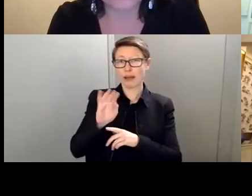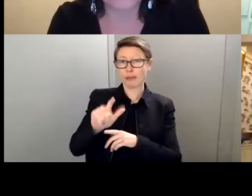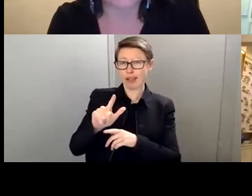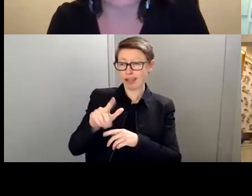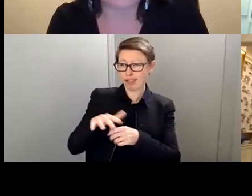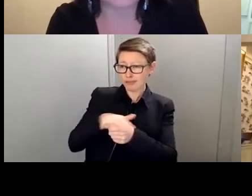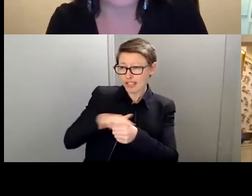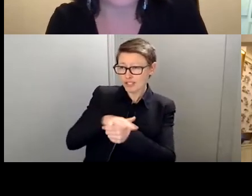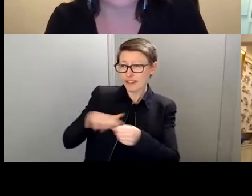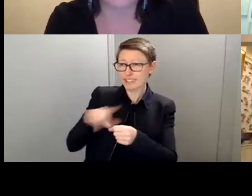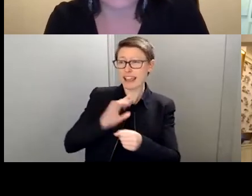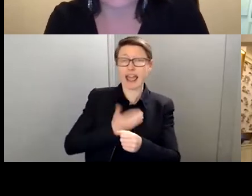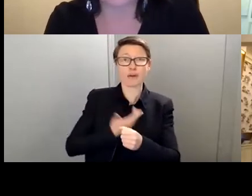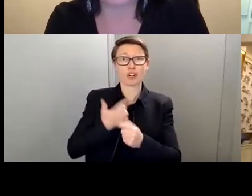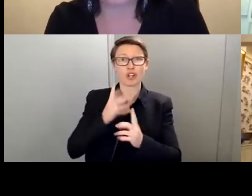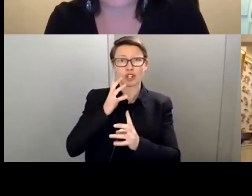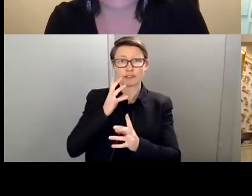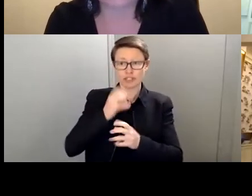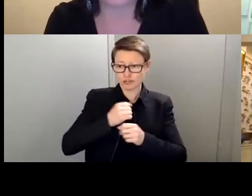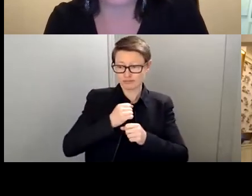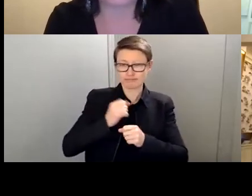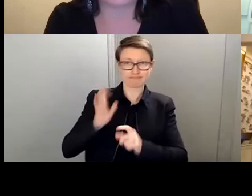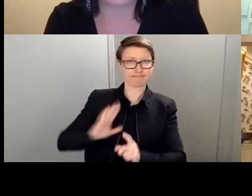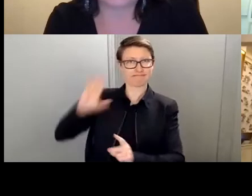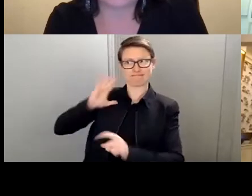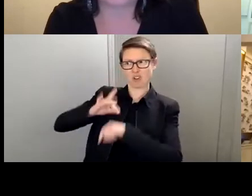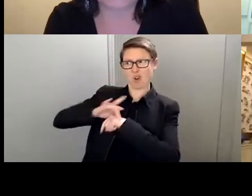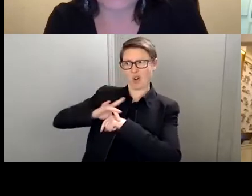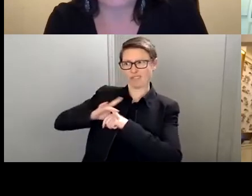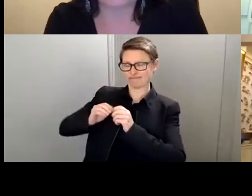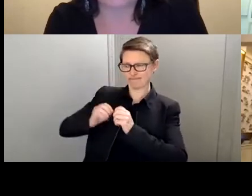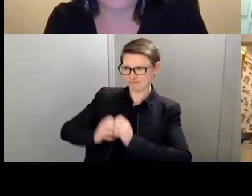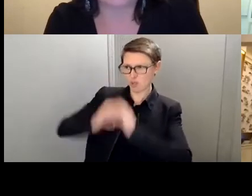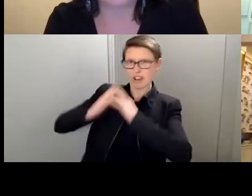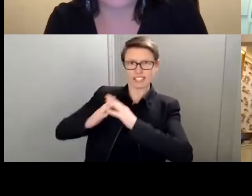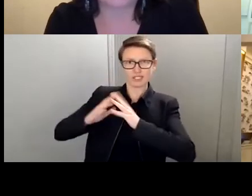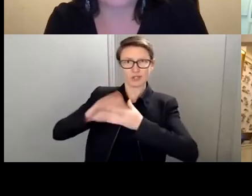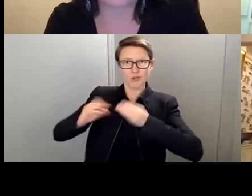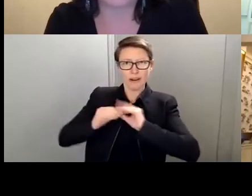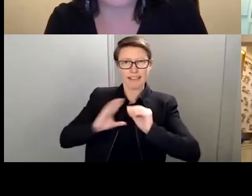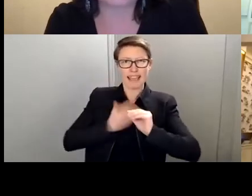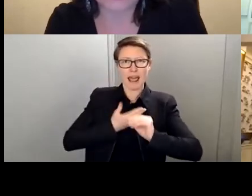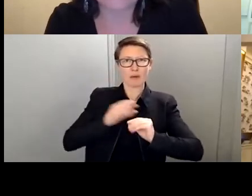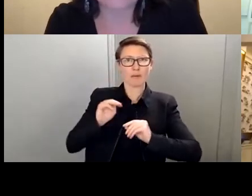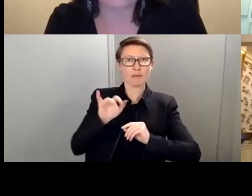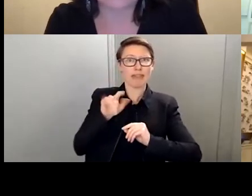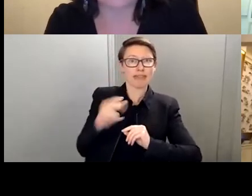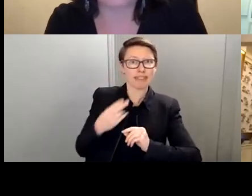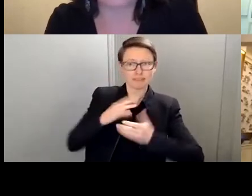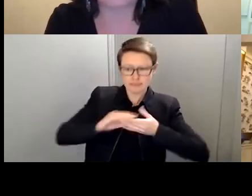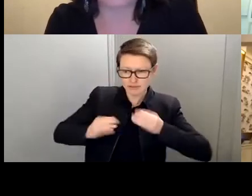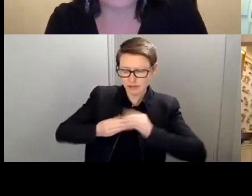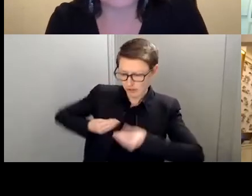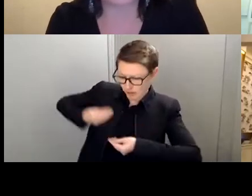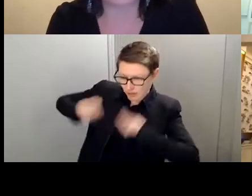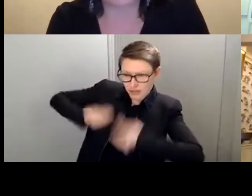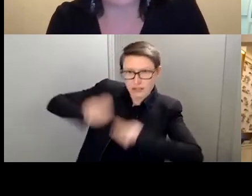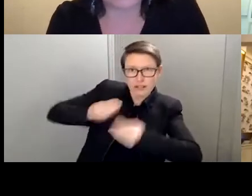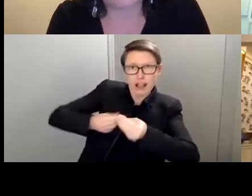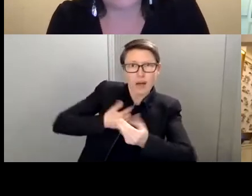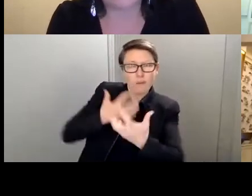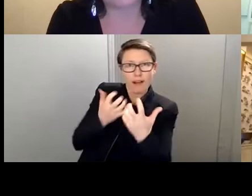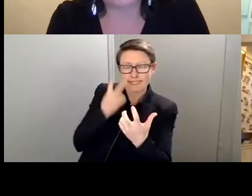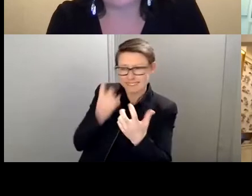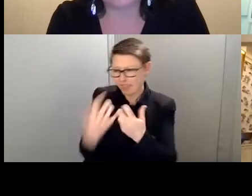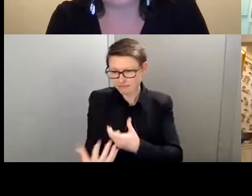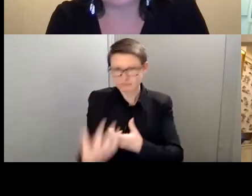creation stories, our myths. I want to see more of that from that particular perspective through Indigenous